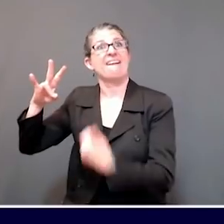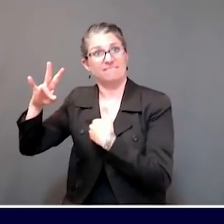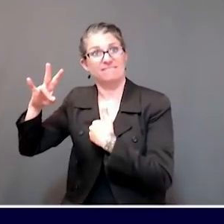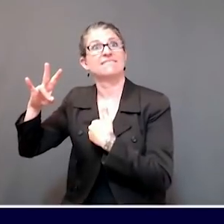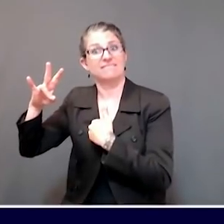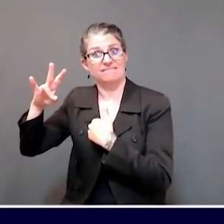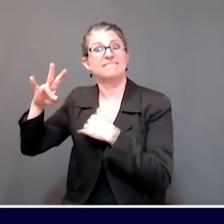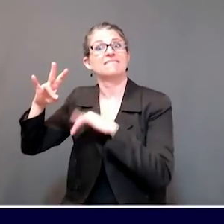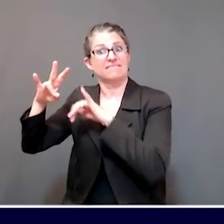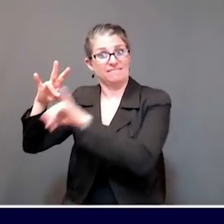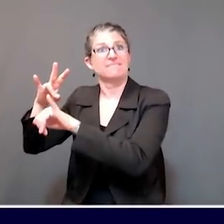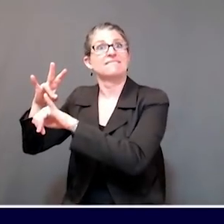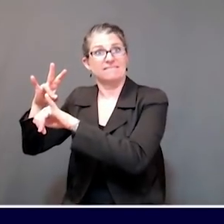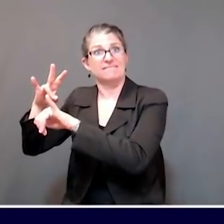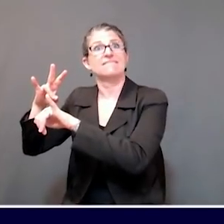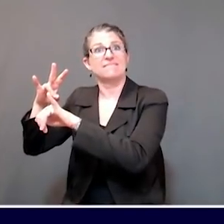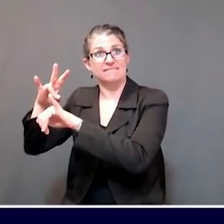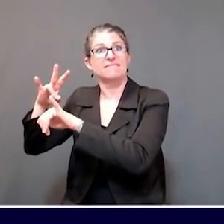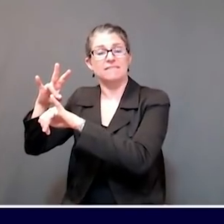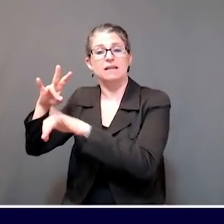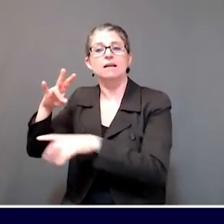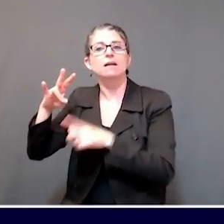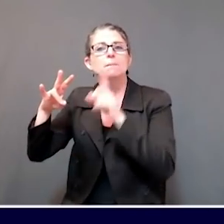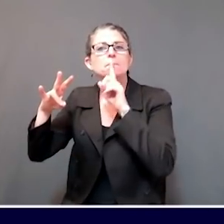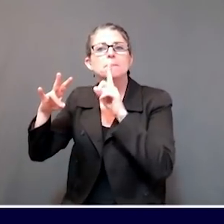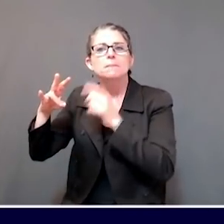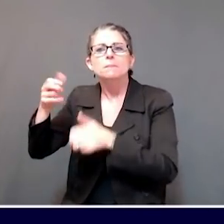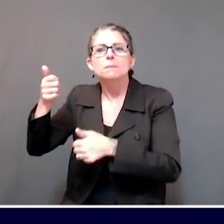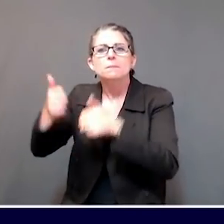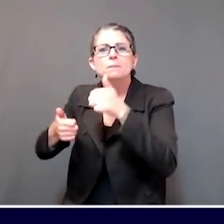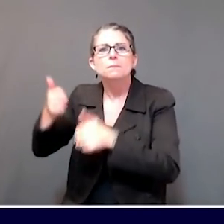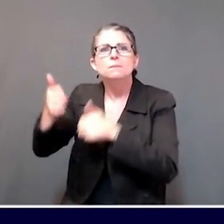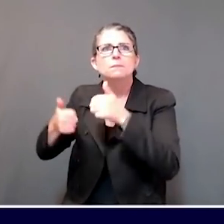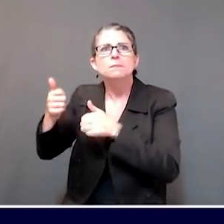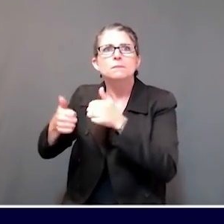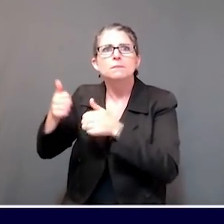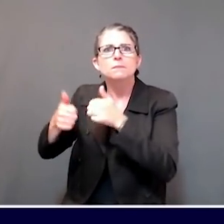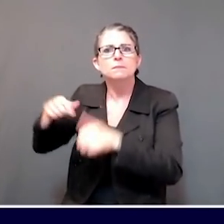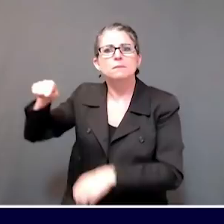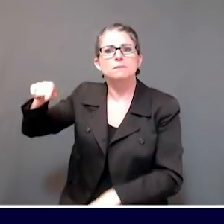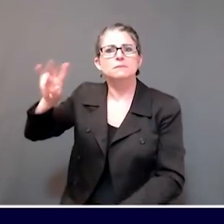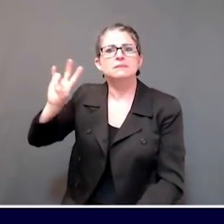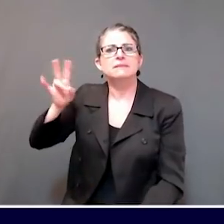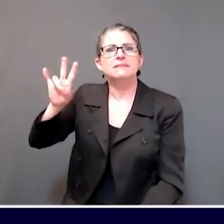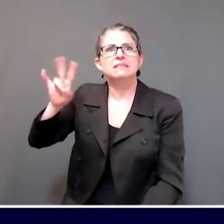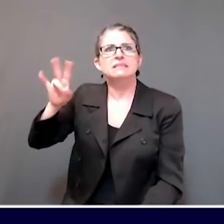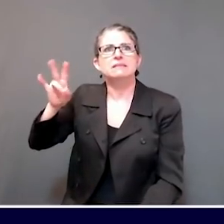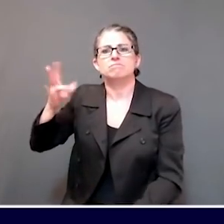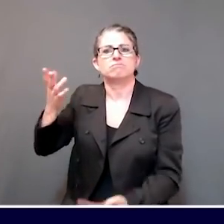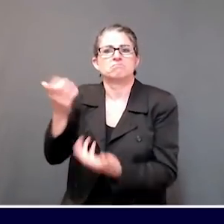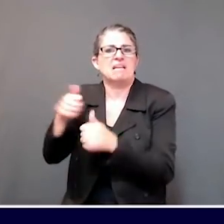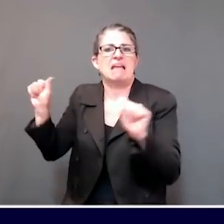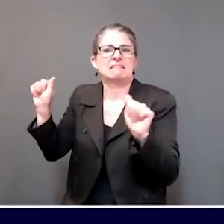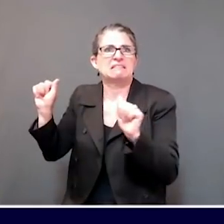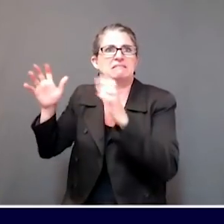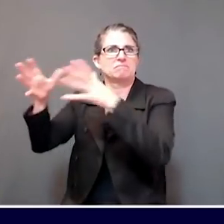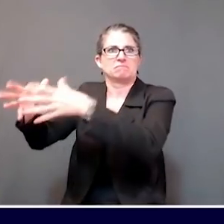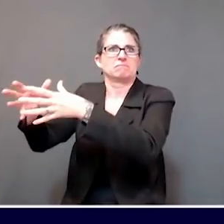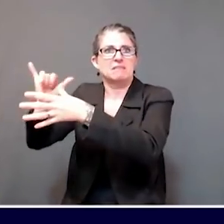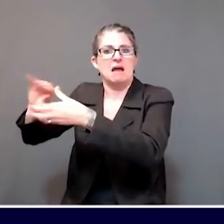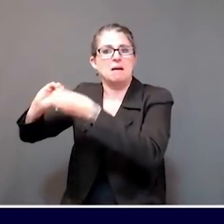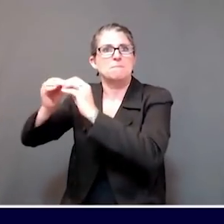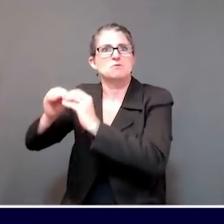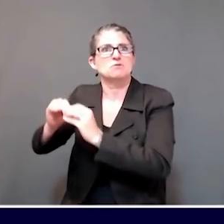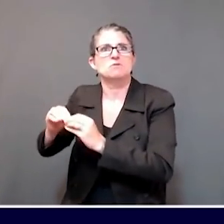primary state of residence is. So when we report that information on our website and at these meetings, that reflects what hospitals